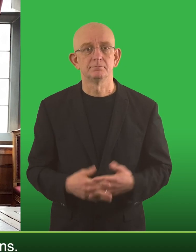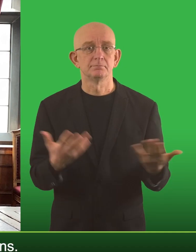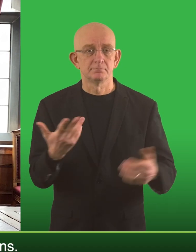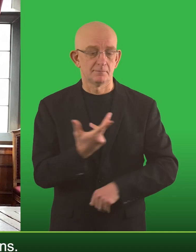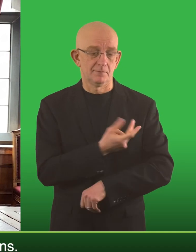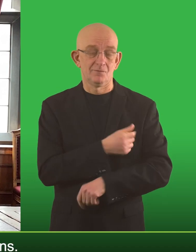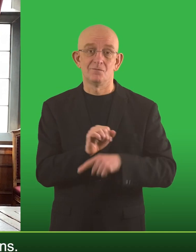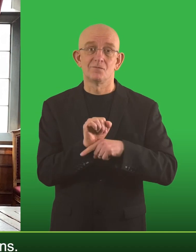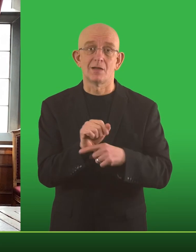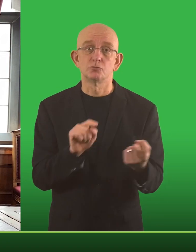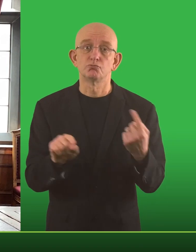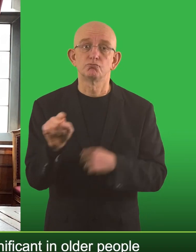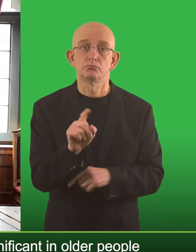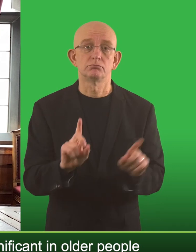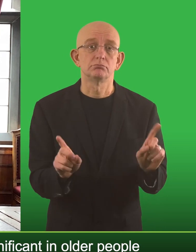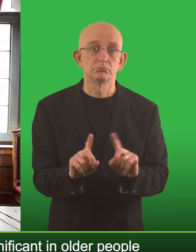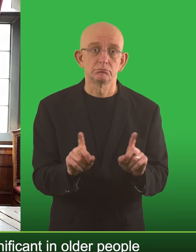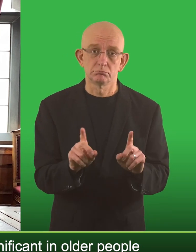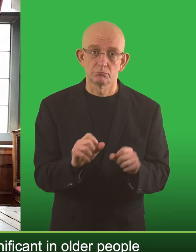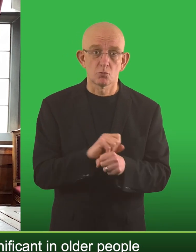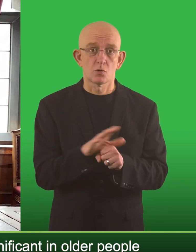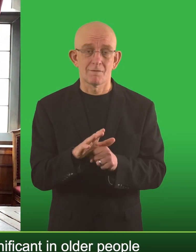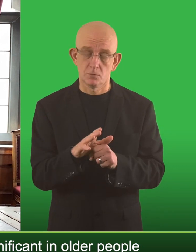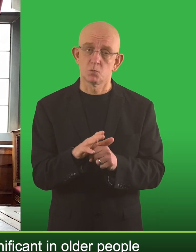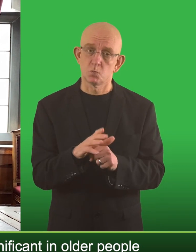So on vaccinations, COVID